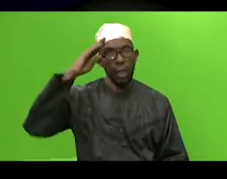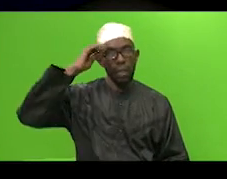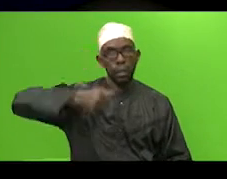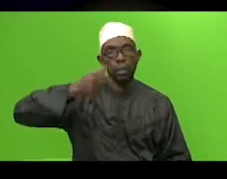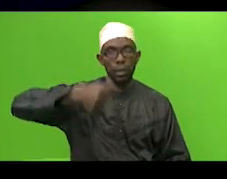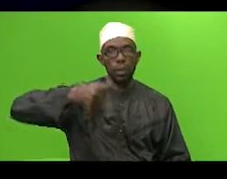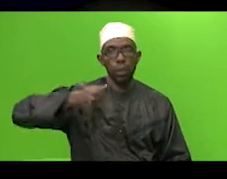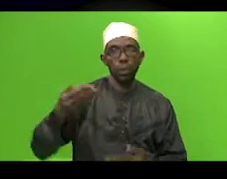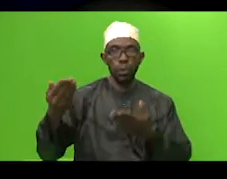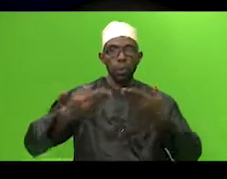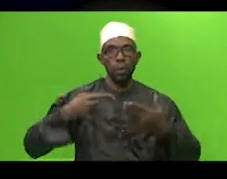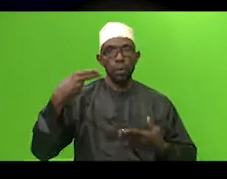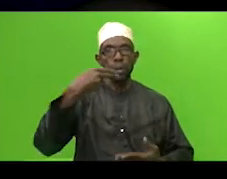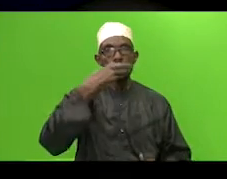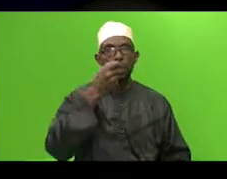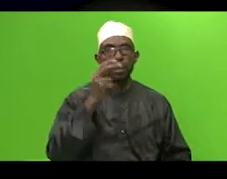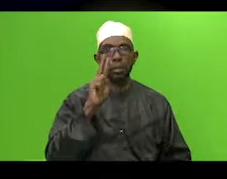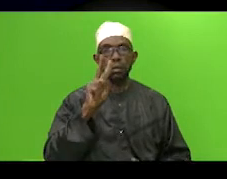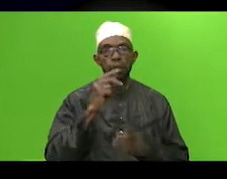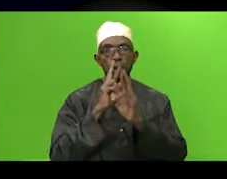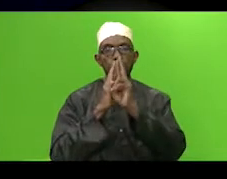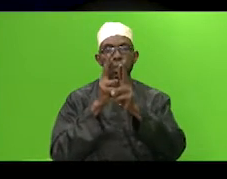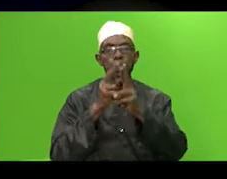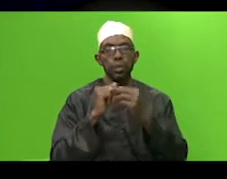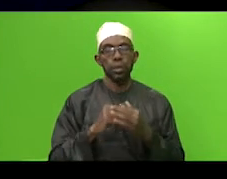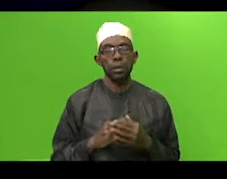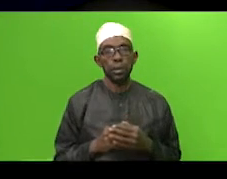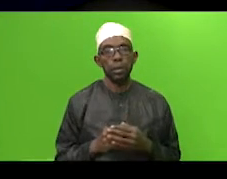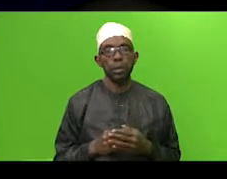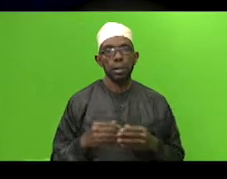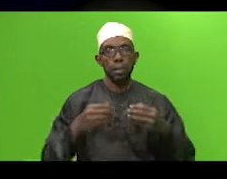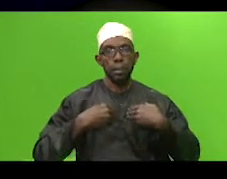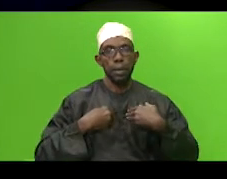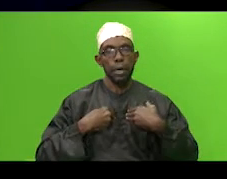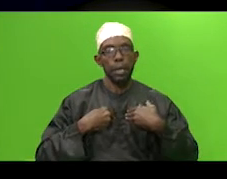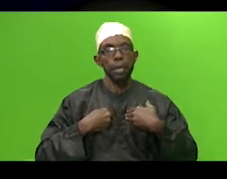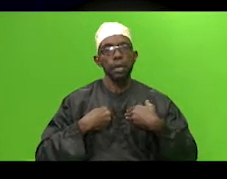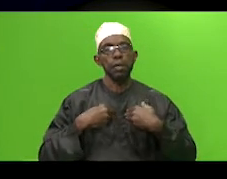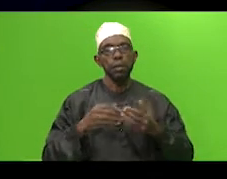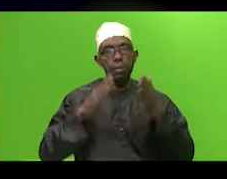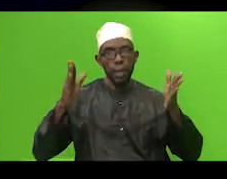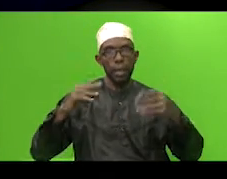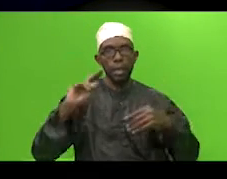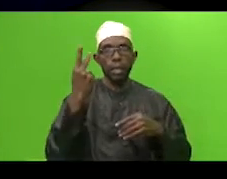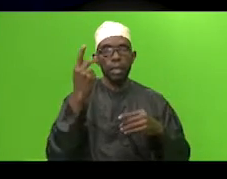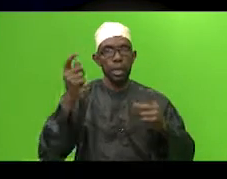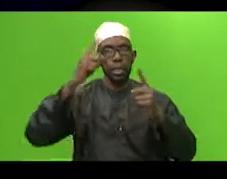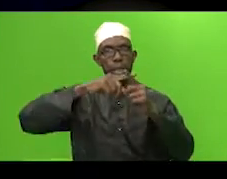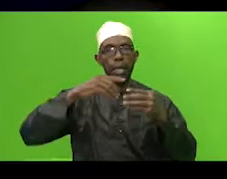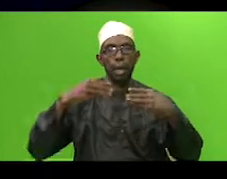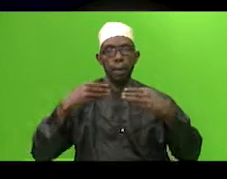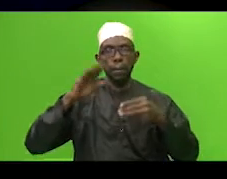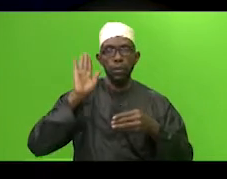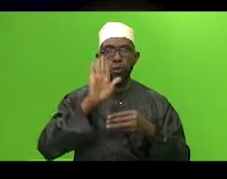Assalamu alaikum. Welcome to Horizon Reports. My name is Aisha Khan. There has been a great revolution in Kenya since the ban of